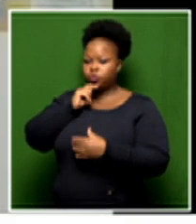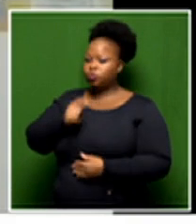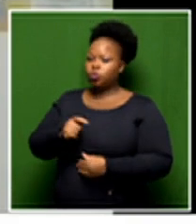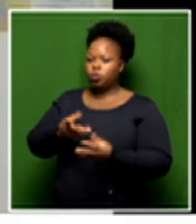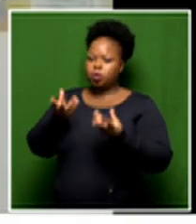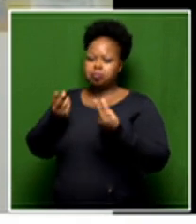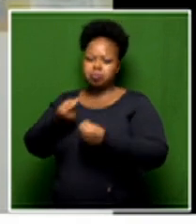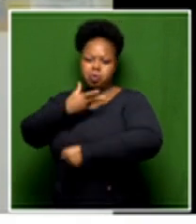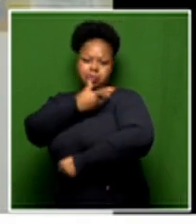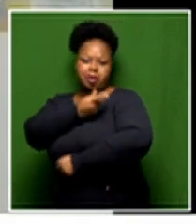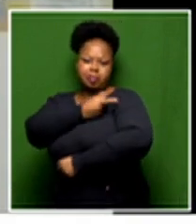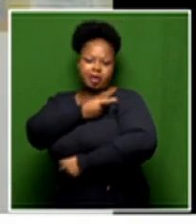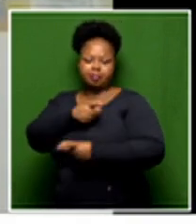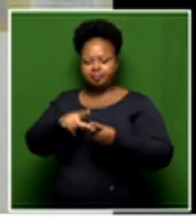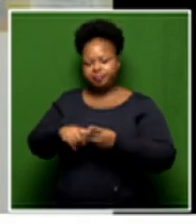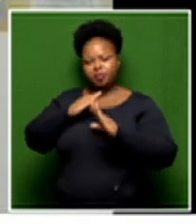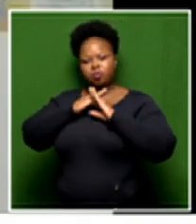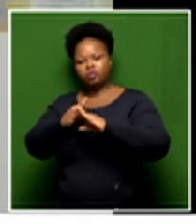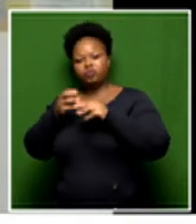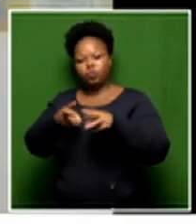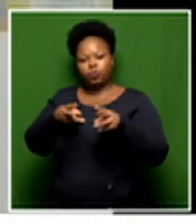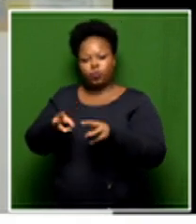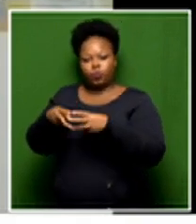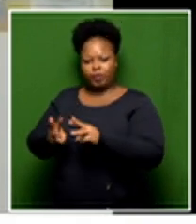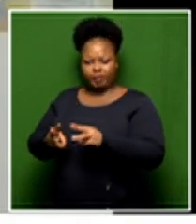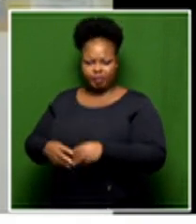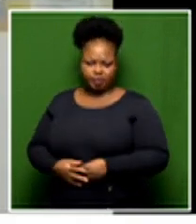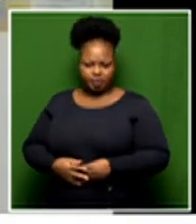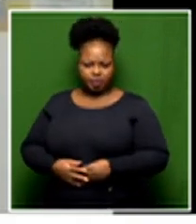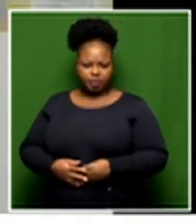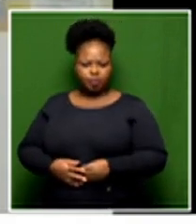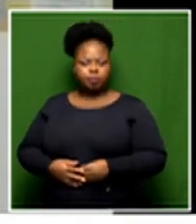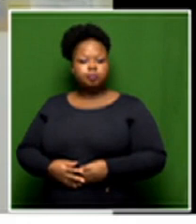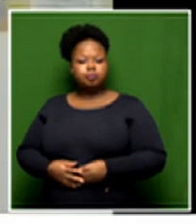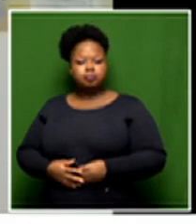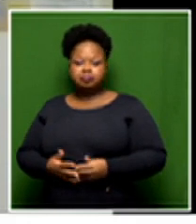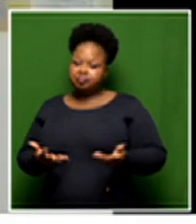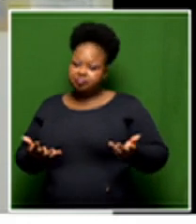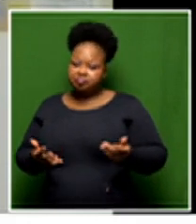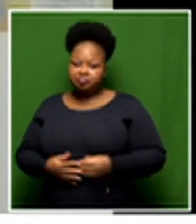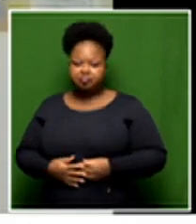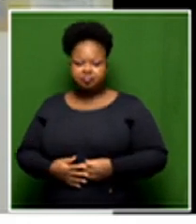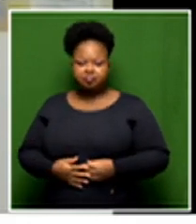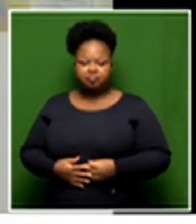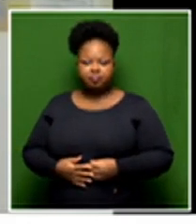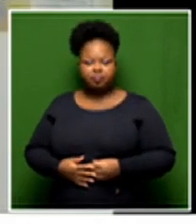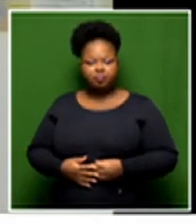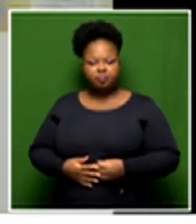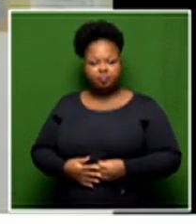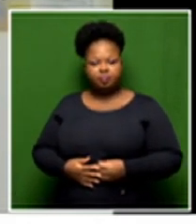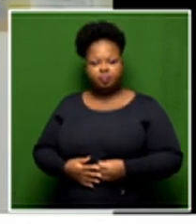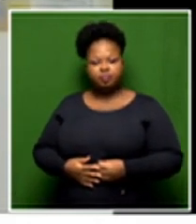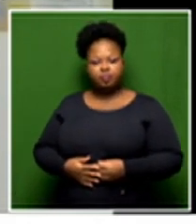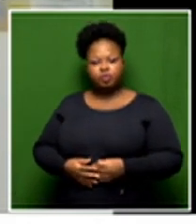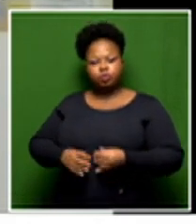new vaccines, new preventative methodologies, and to ensure